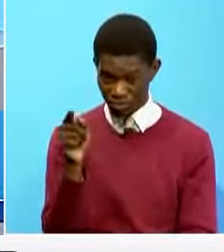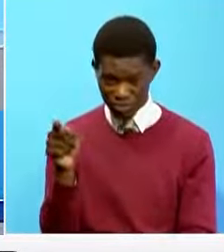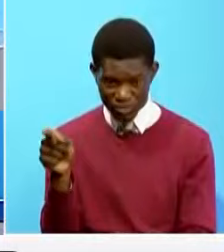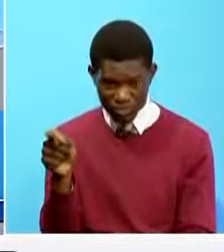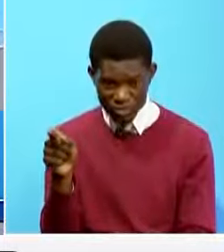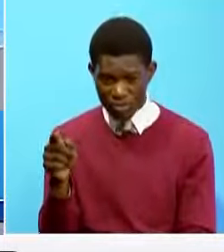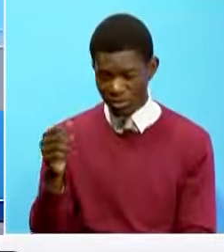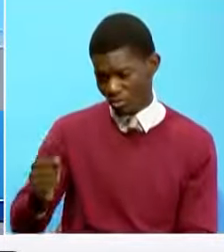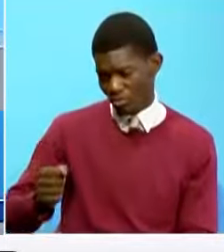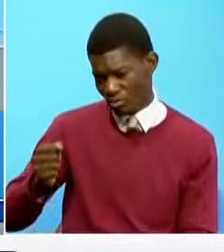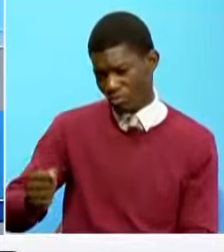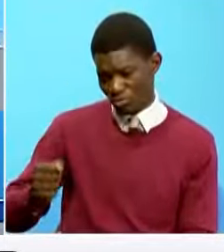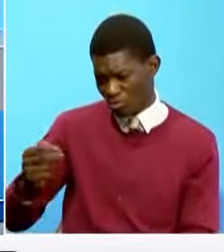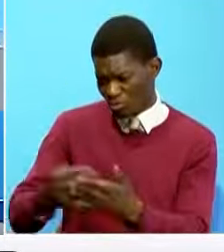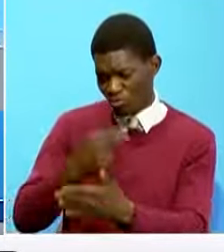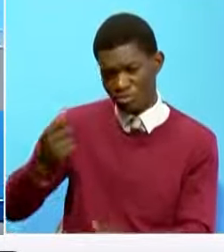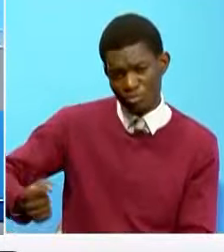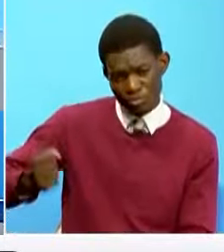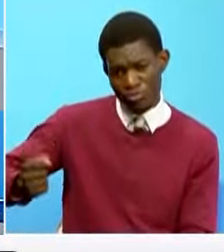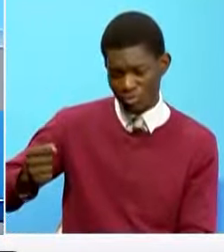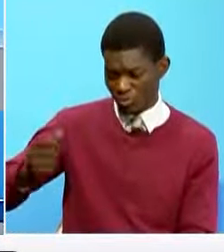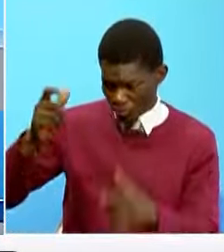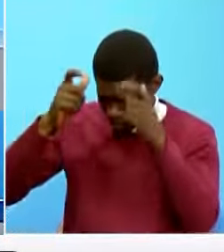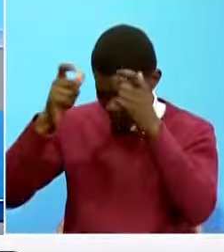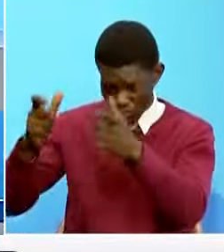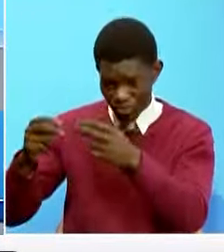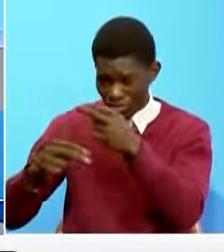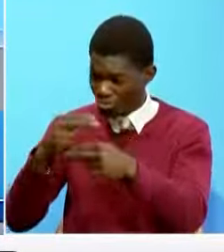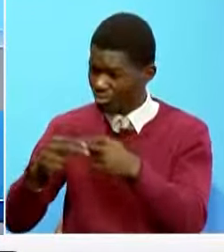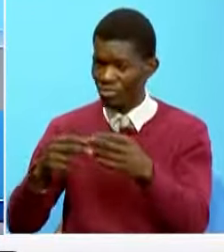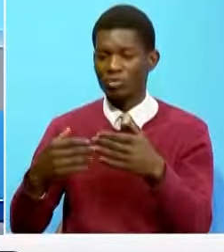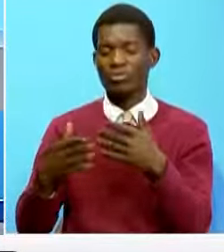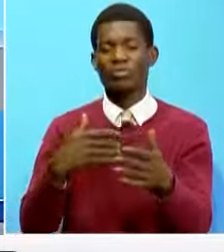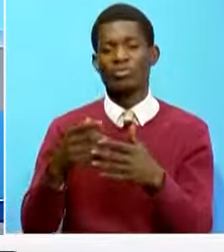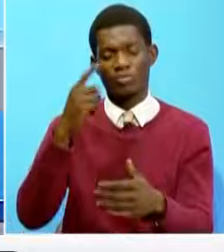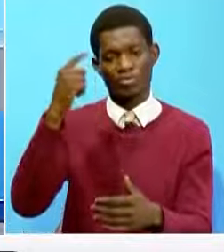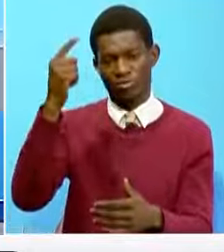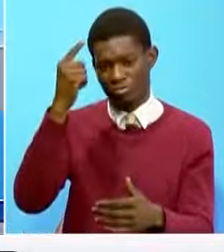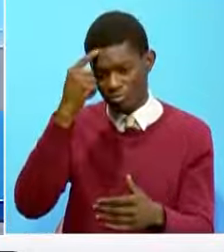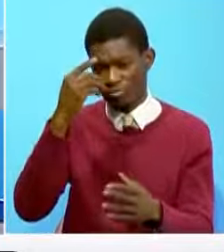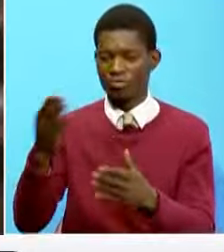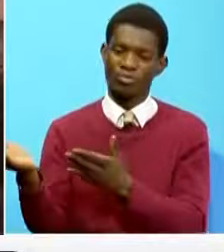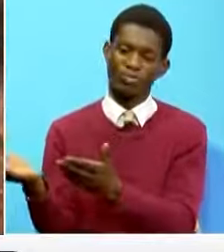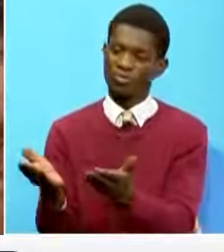it easier for government to bring development in the area. Chai Wunkoma has the rest in the story.